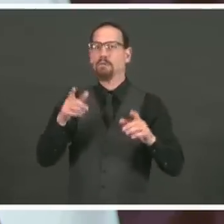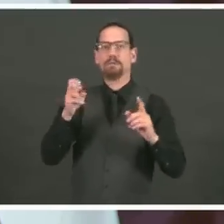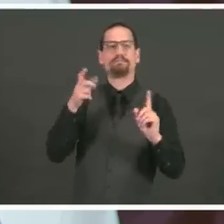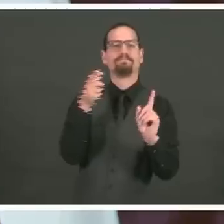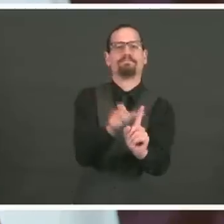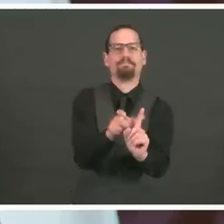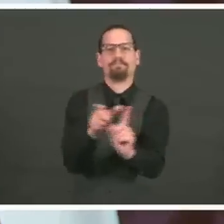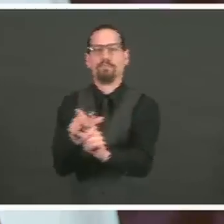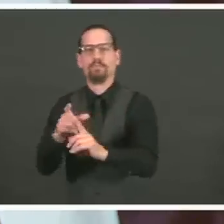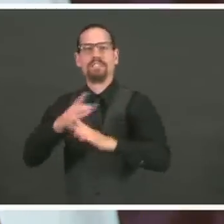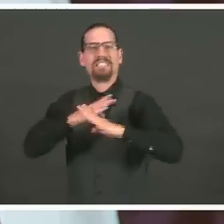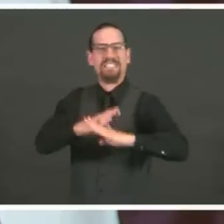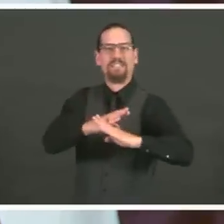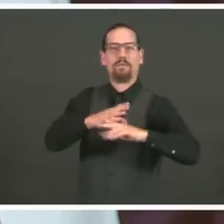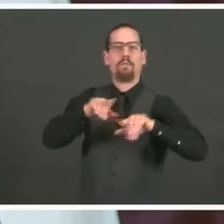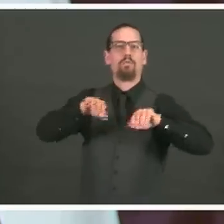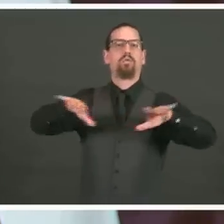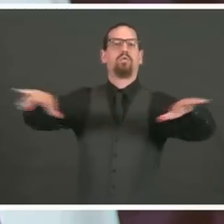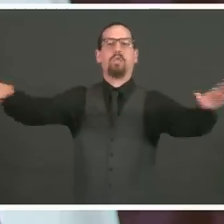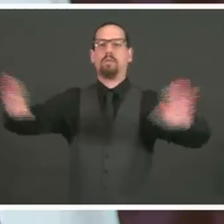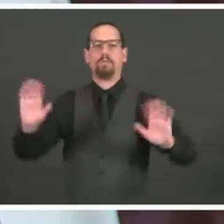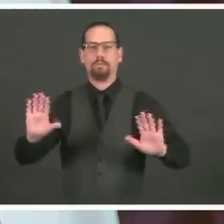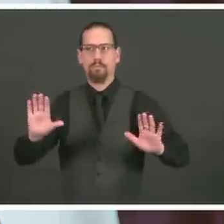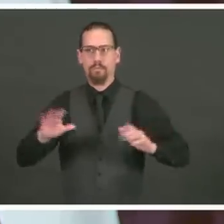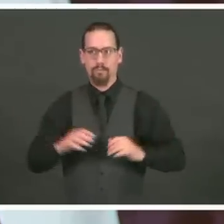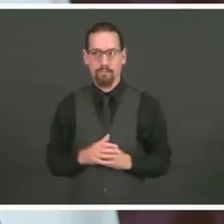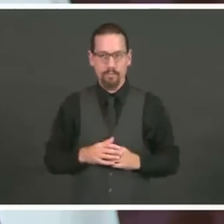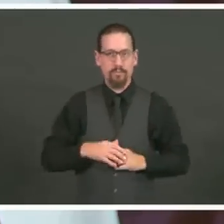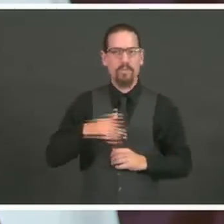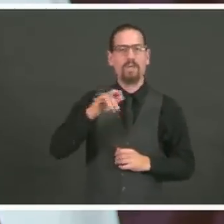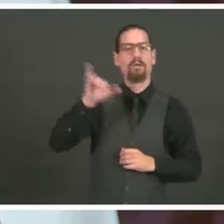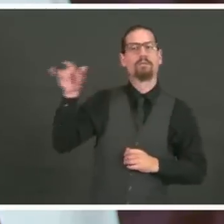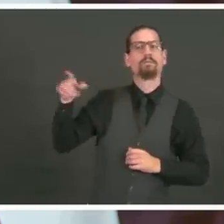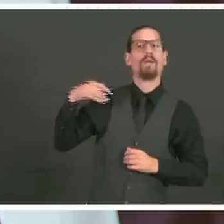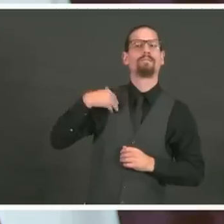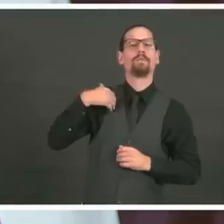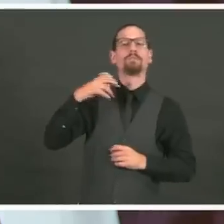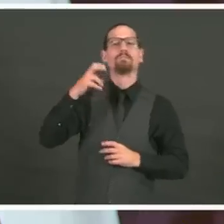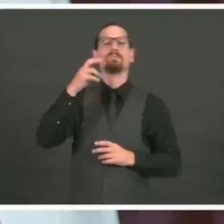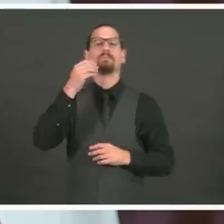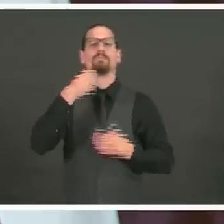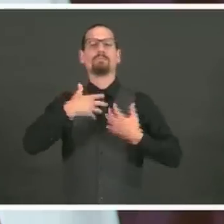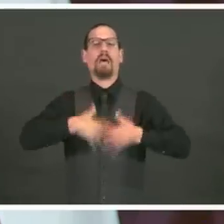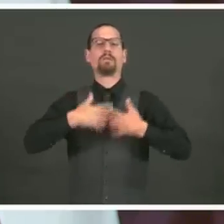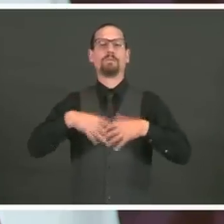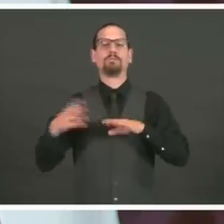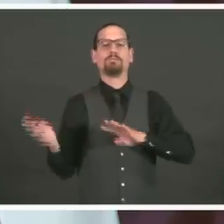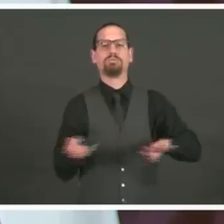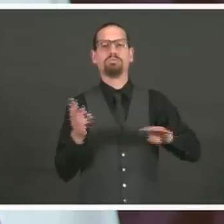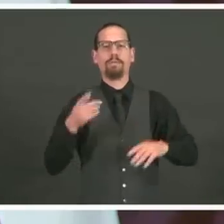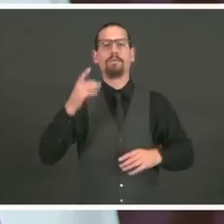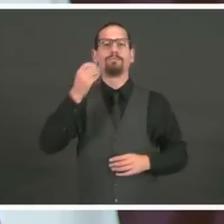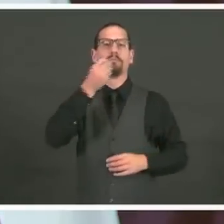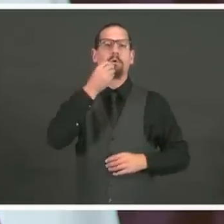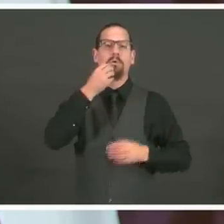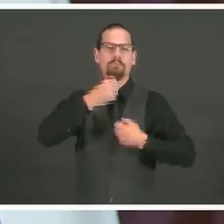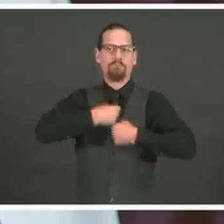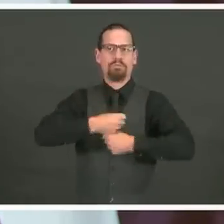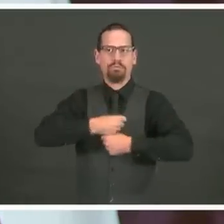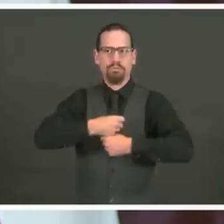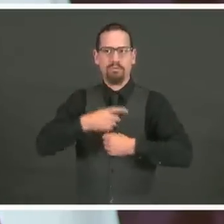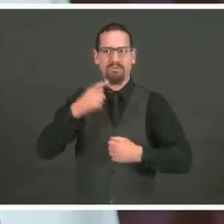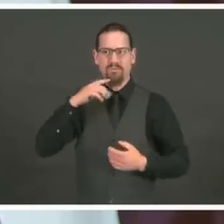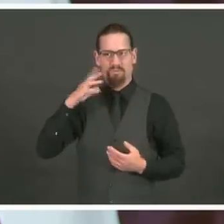months ago at food processing plants. I think there's about 100 cases. But beyond that, that maybe we'll